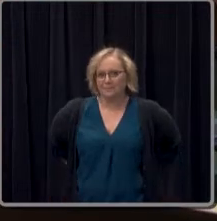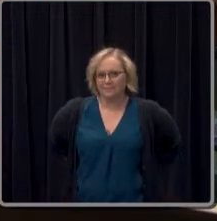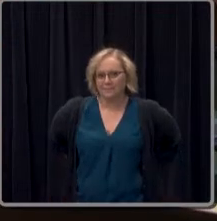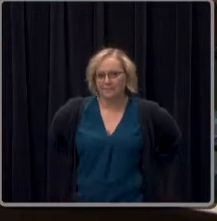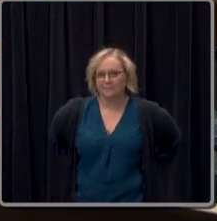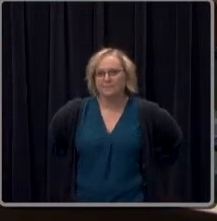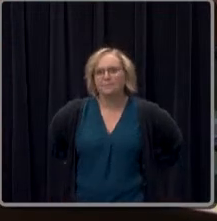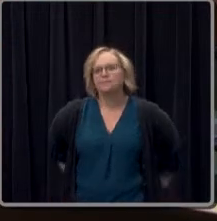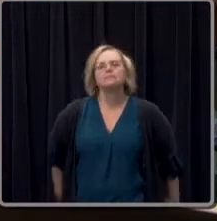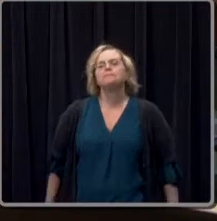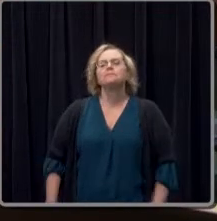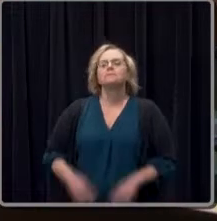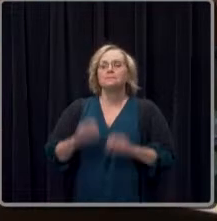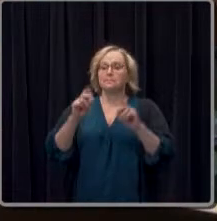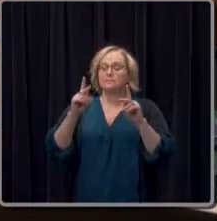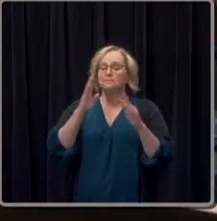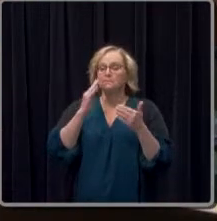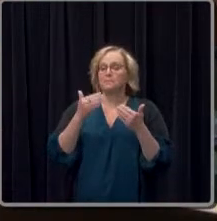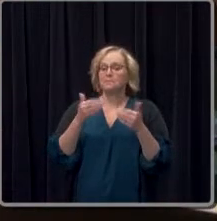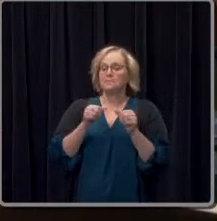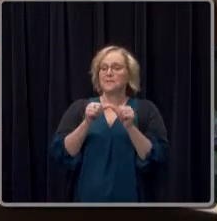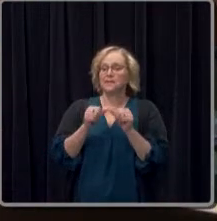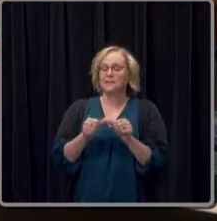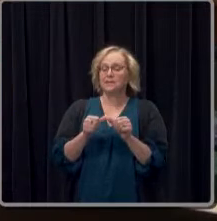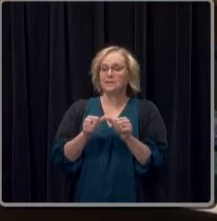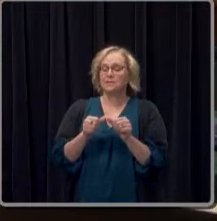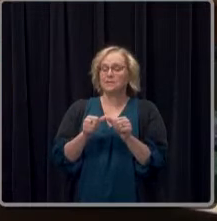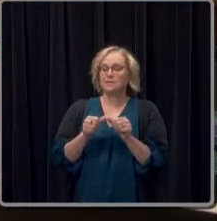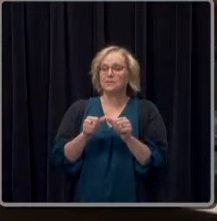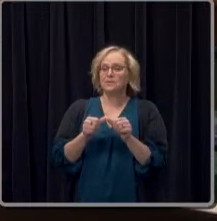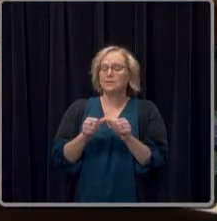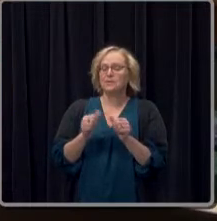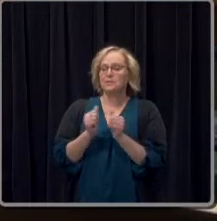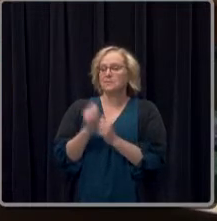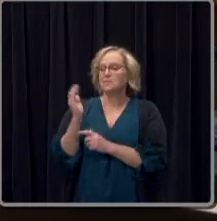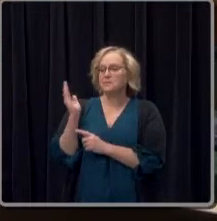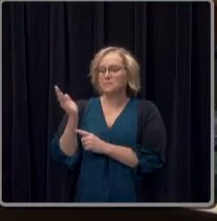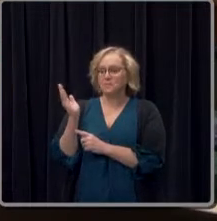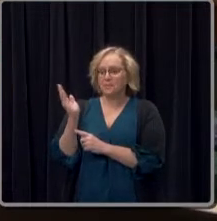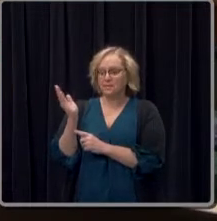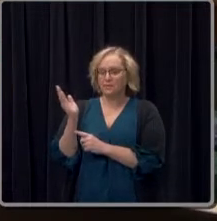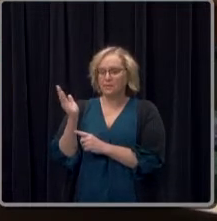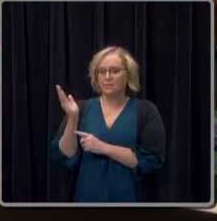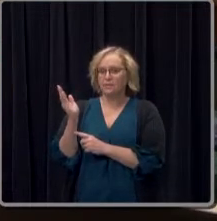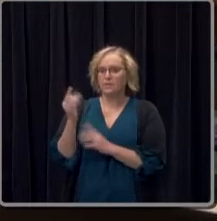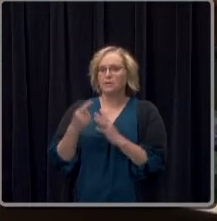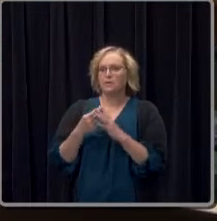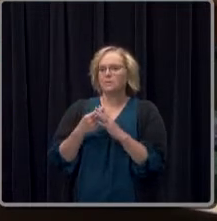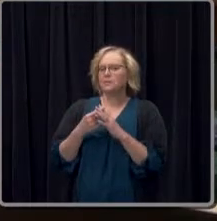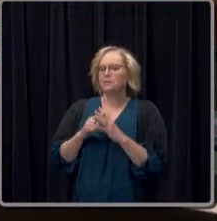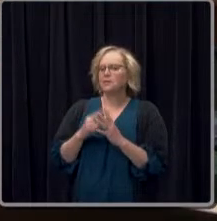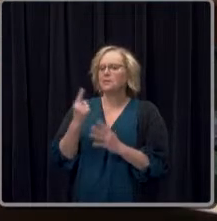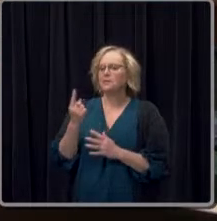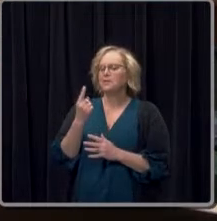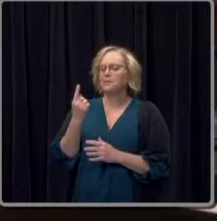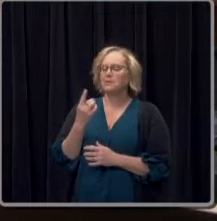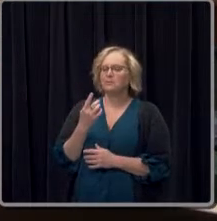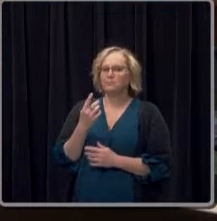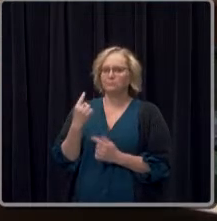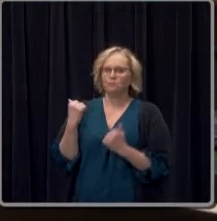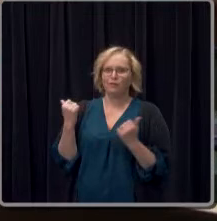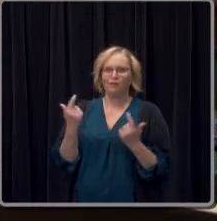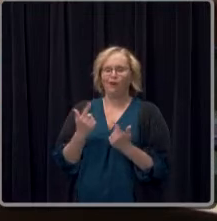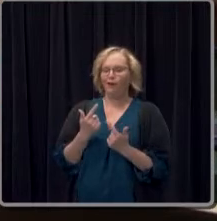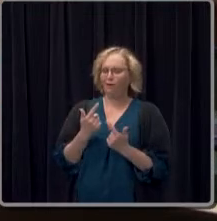All right, we'll continue to move on to presentations, and we'll start with something that we've all grown to love, the school spotlight. So